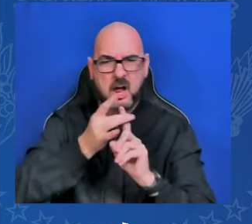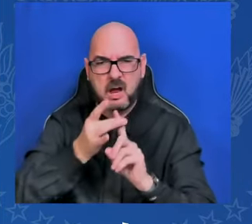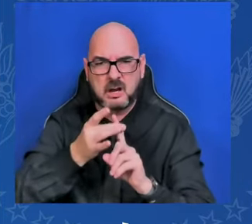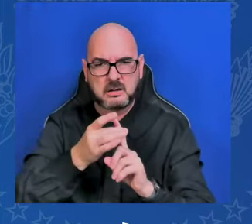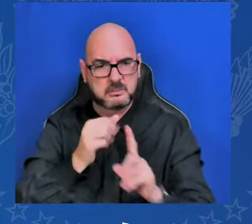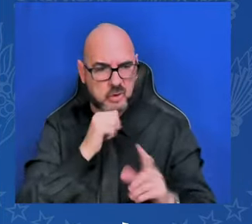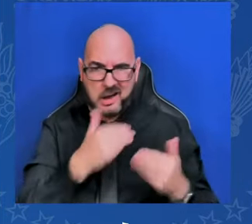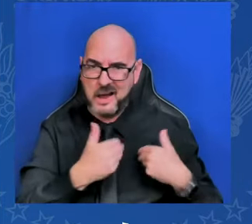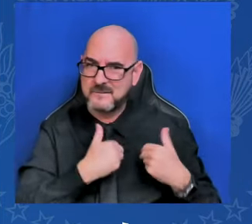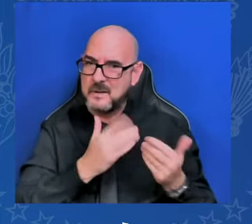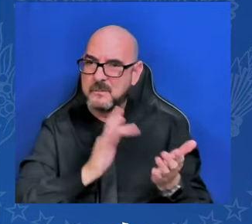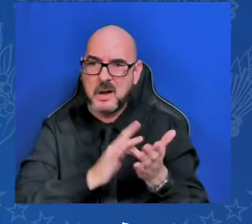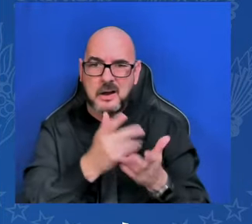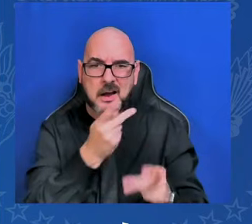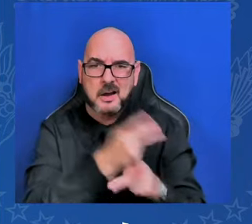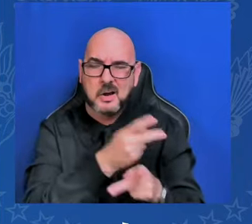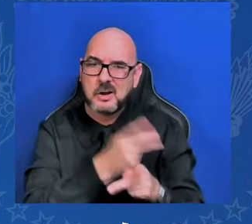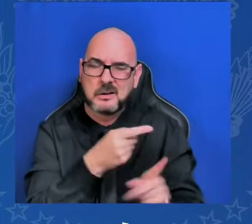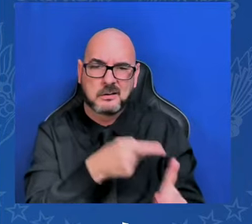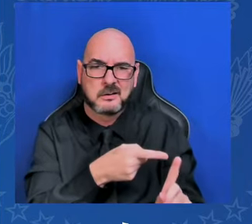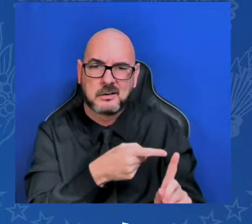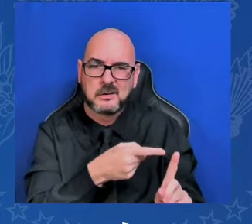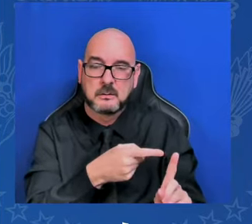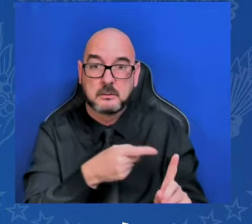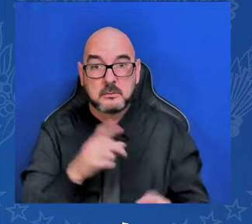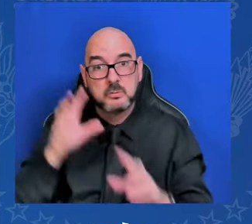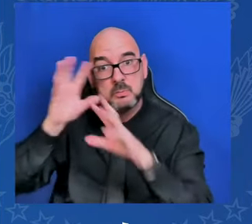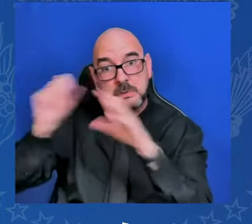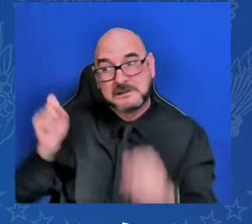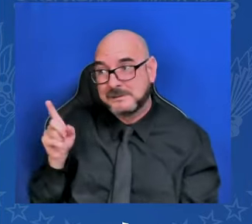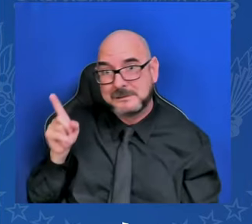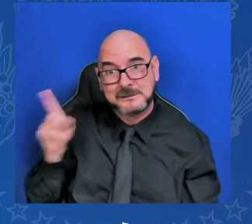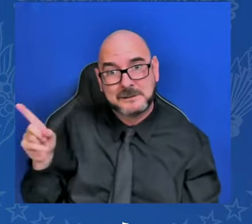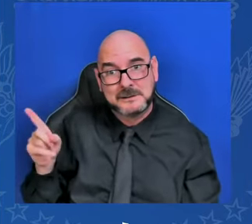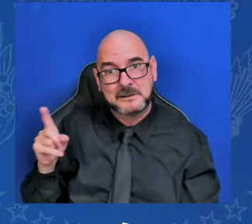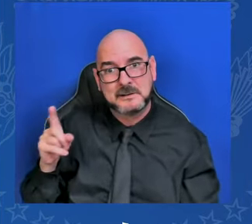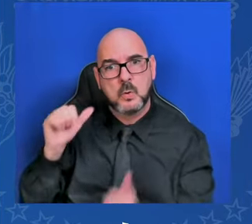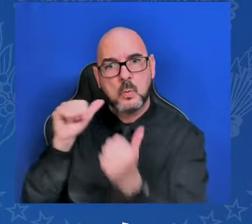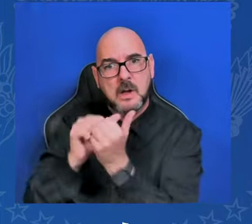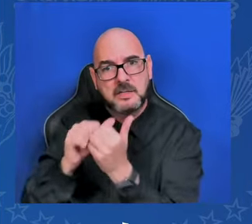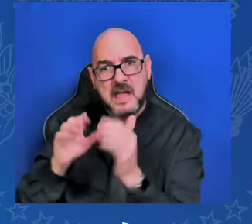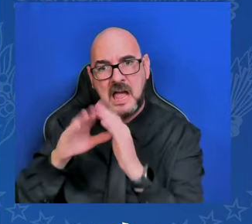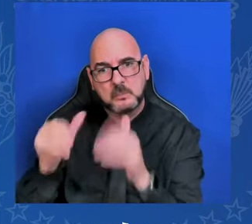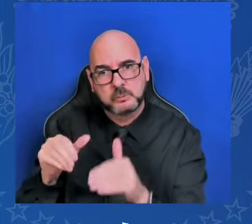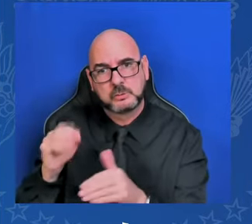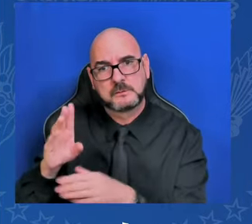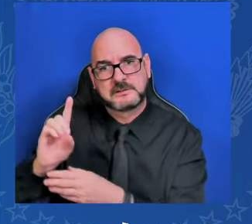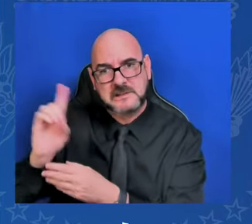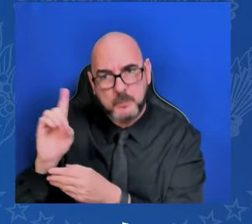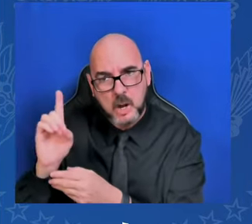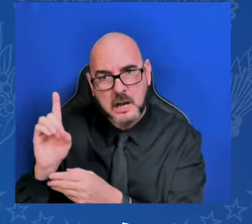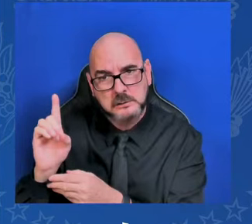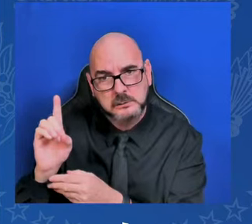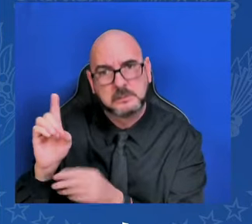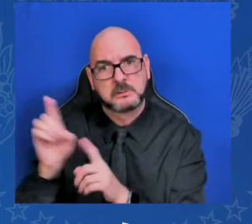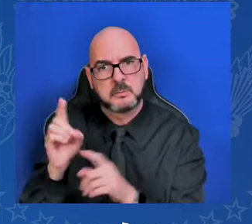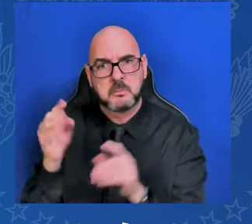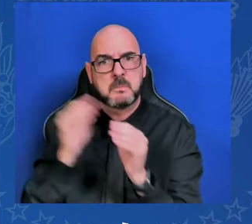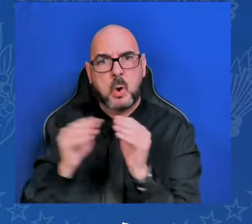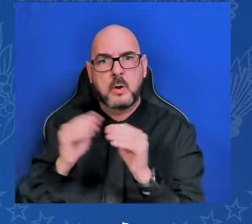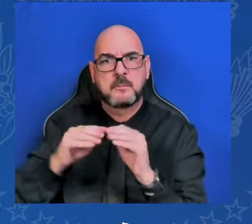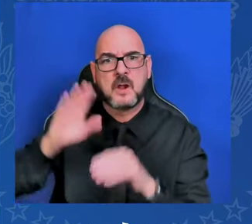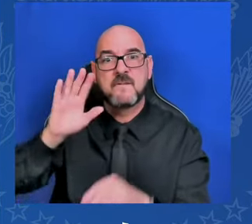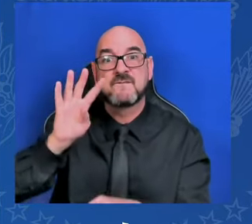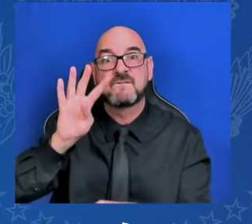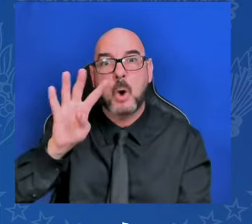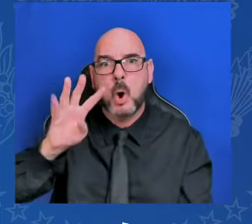Joe Biden, working with House Democrats, there are now more than 4 million veterans in the United States of America who have access